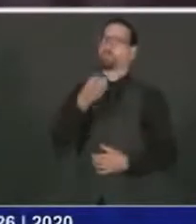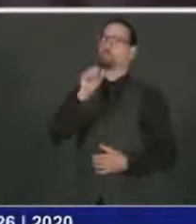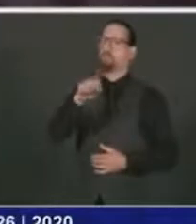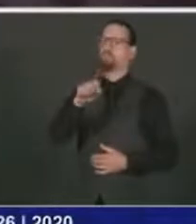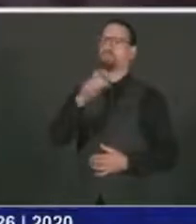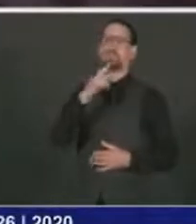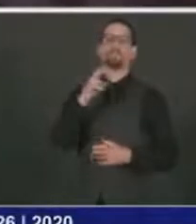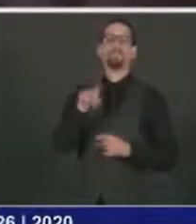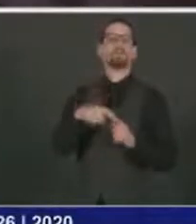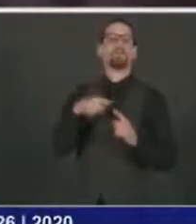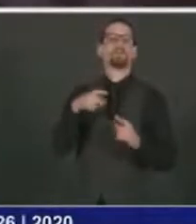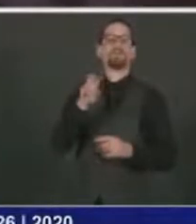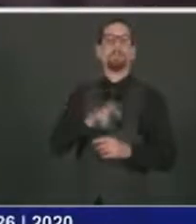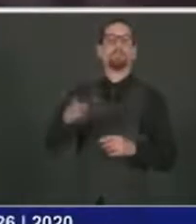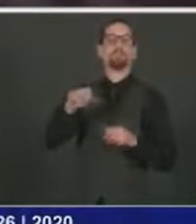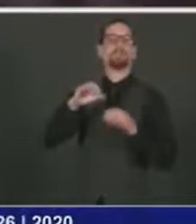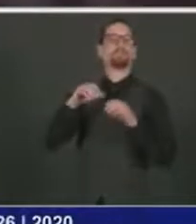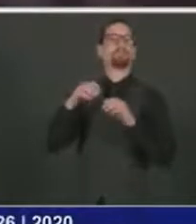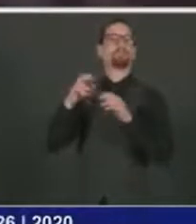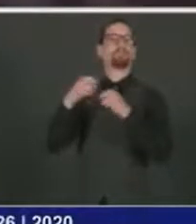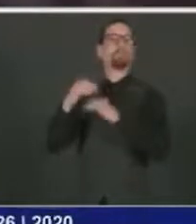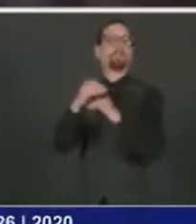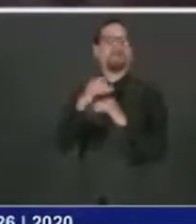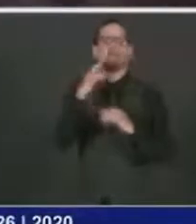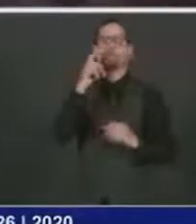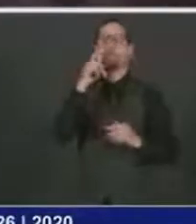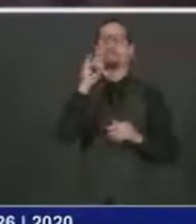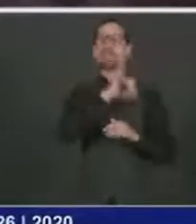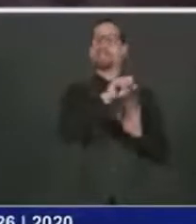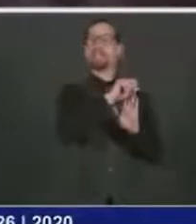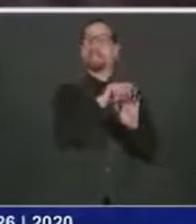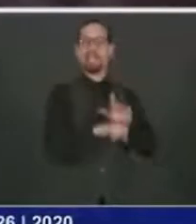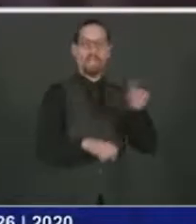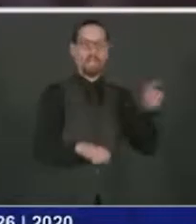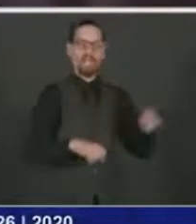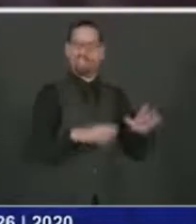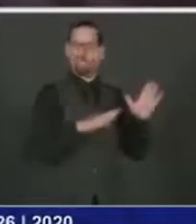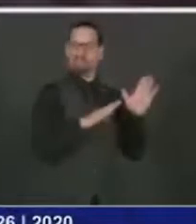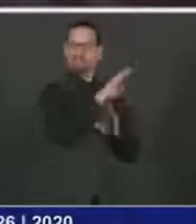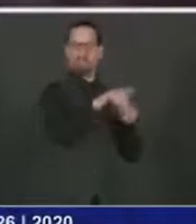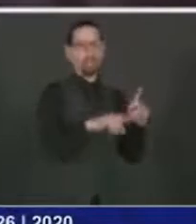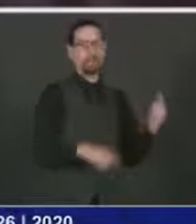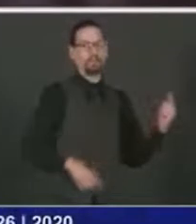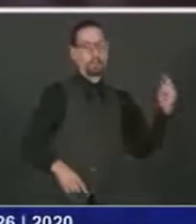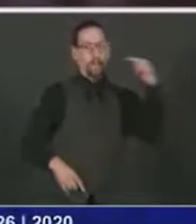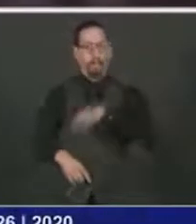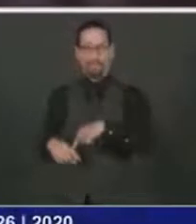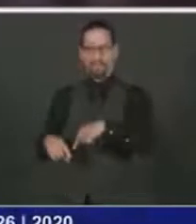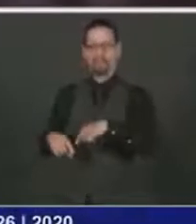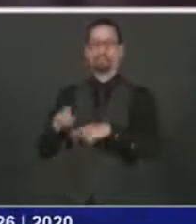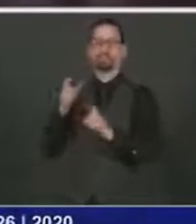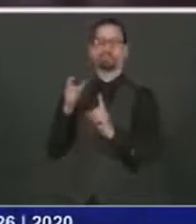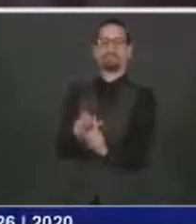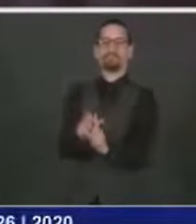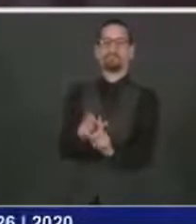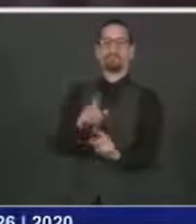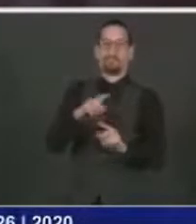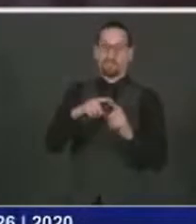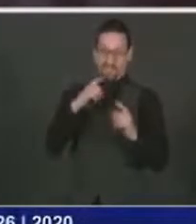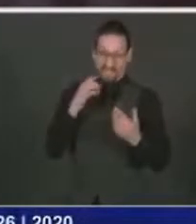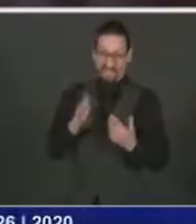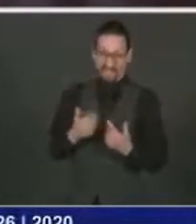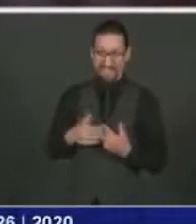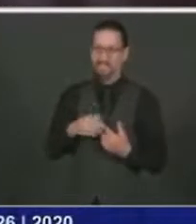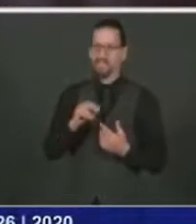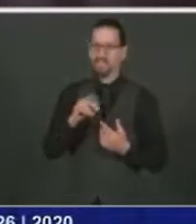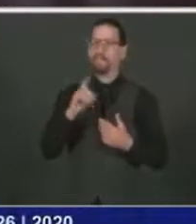restrictions for people traveling from other states to Rhode Island. It's easier said than done to figure out all the